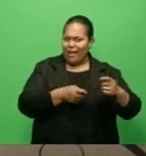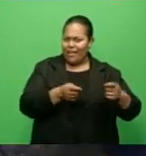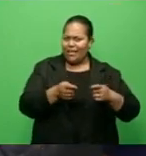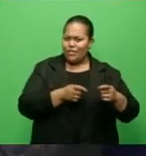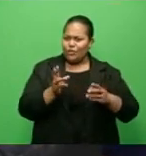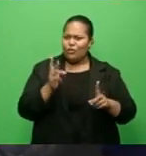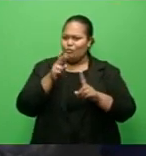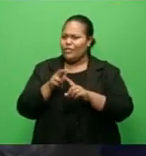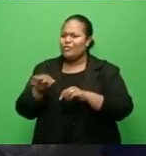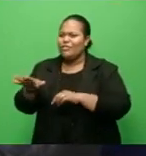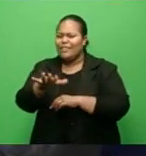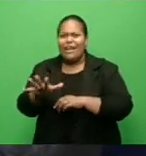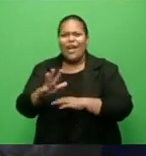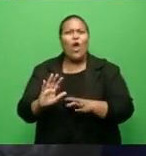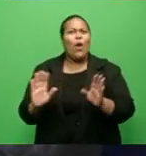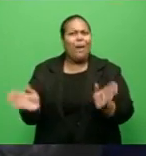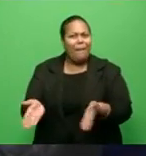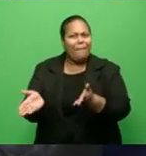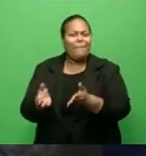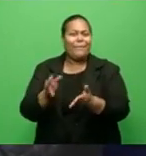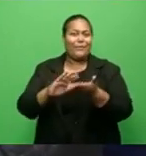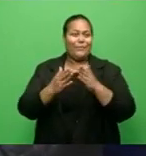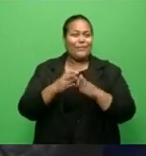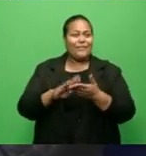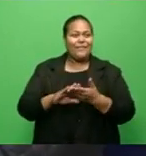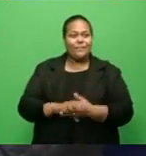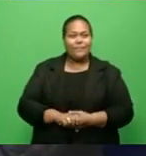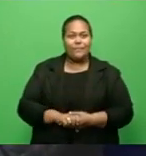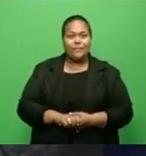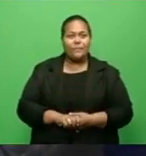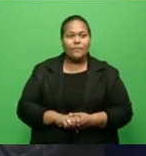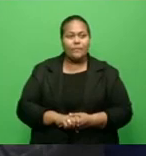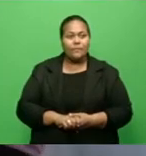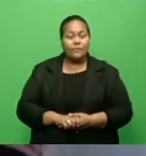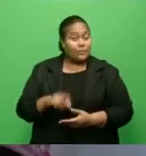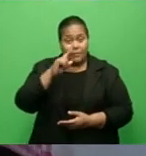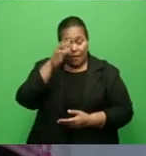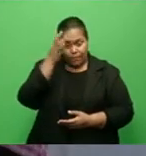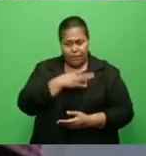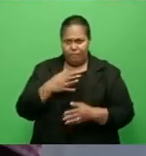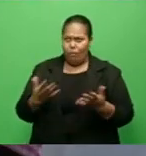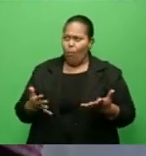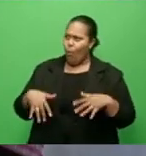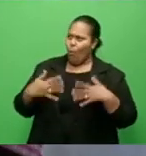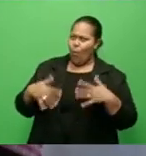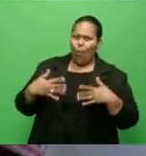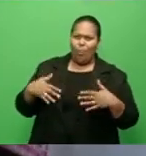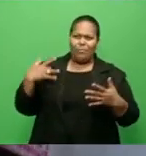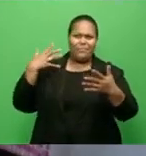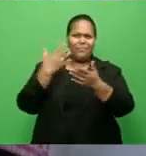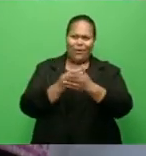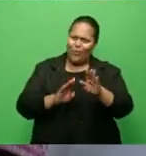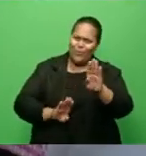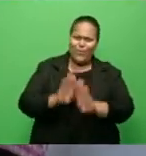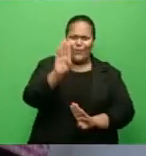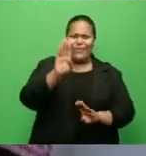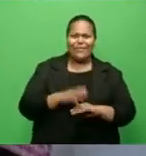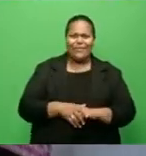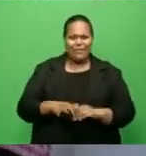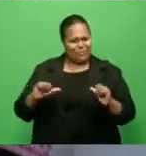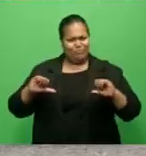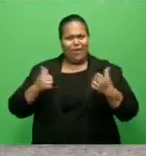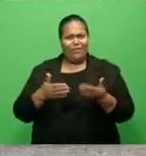to COVID-19. We're very happy with the results of the initial objective of this